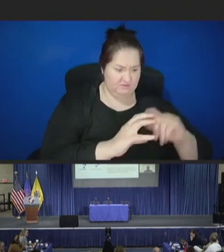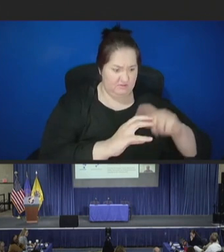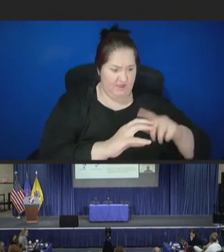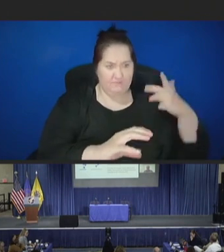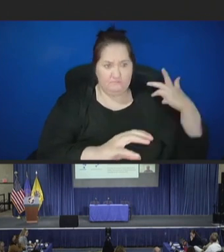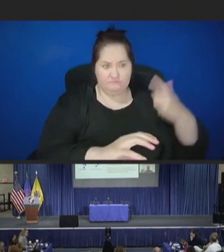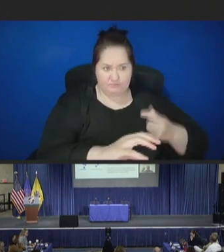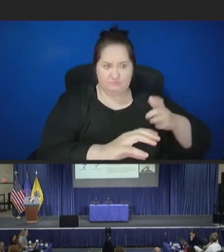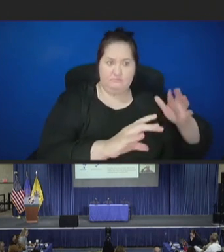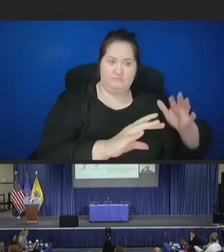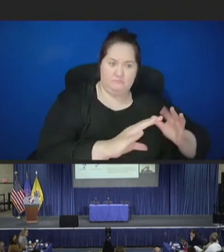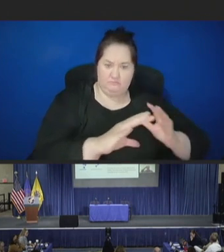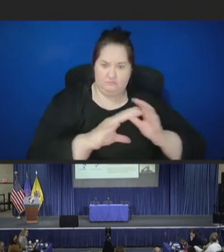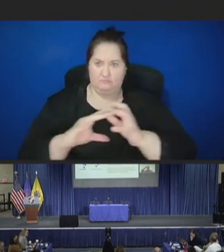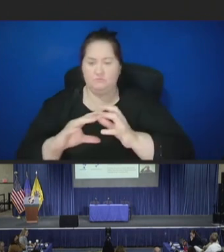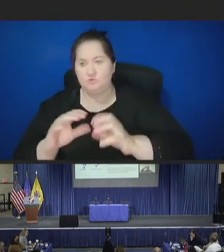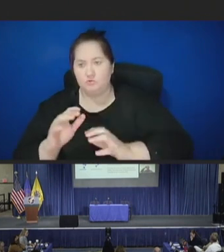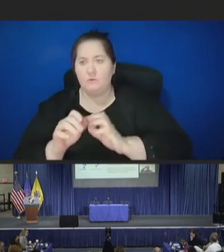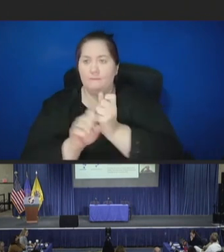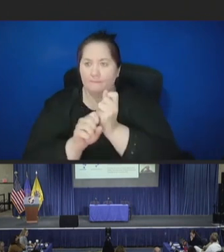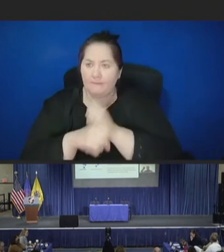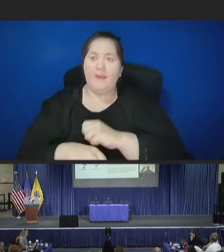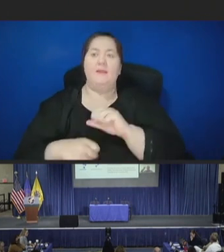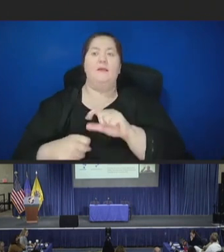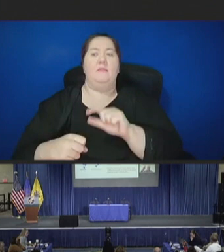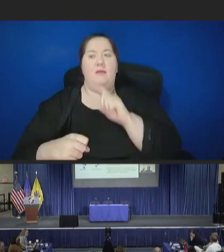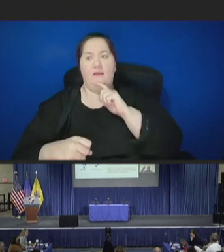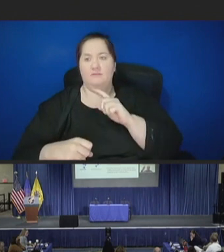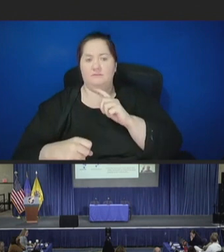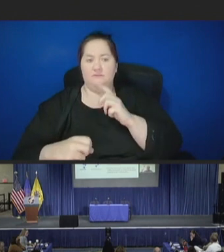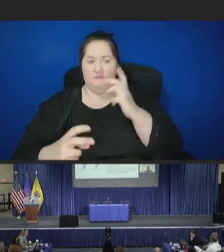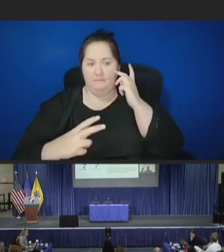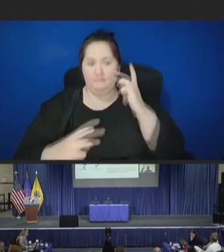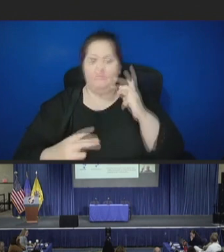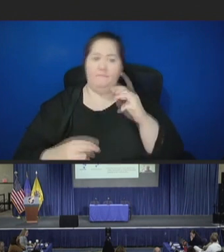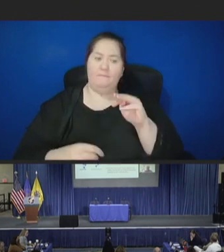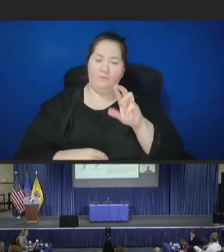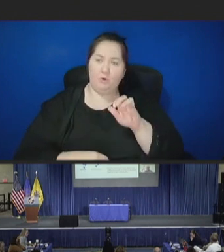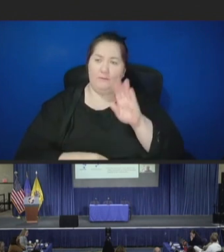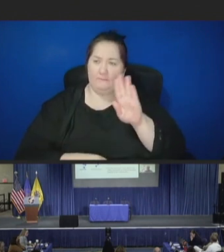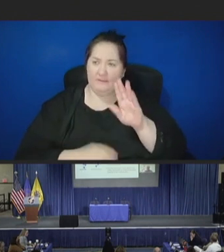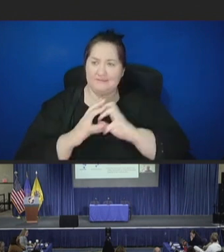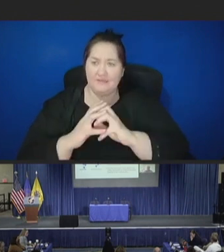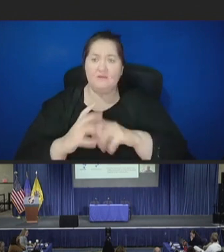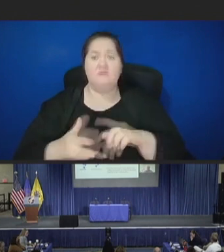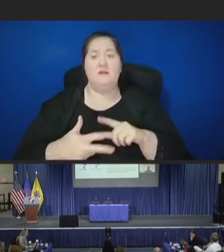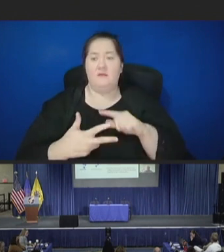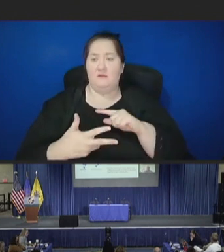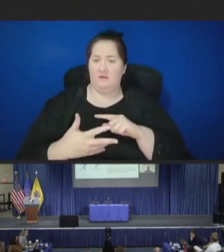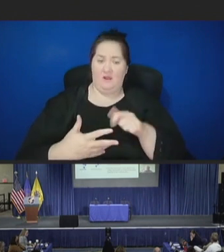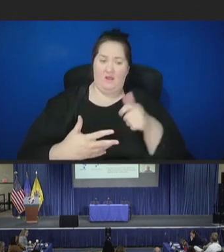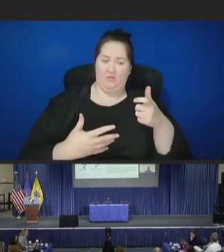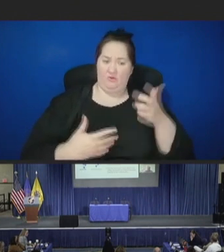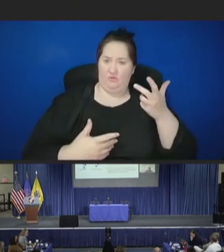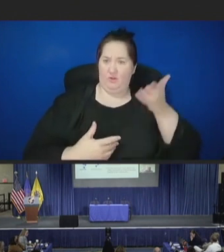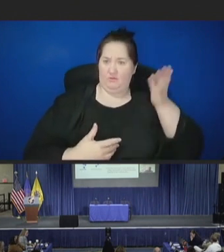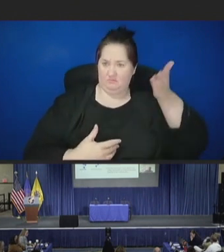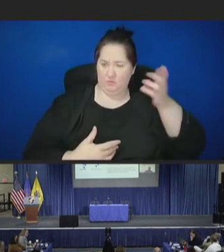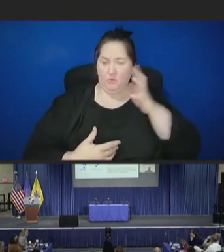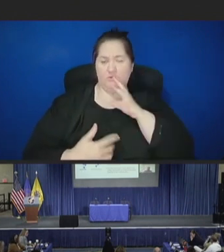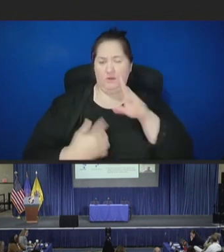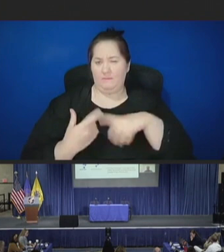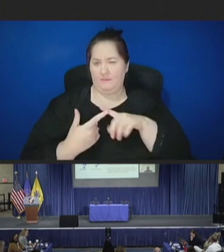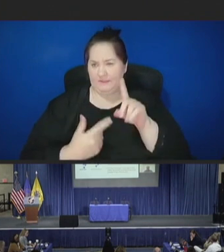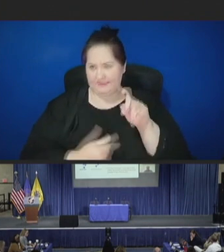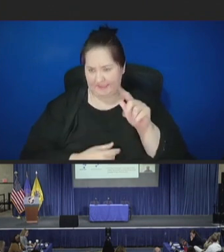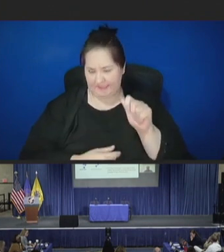immunogens developed and delivered. And Facundo and Torben and John will talk to you about data from those. I'm just going to tell